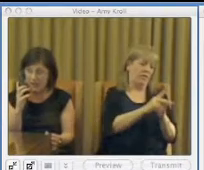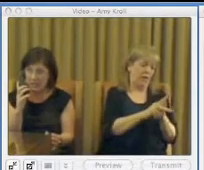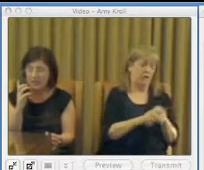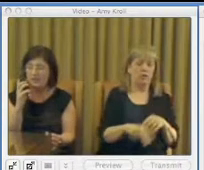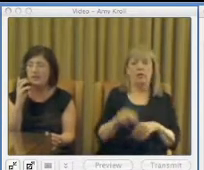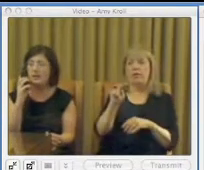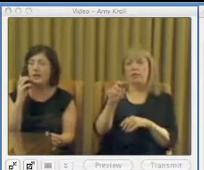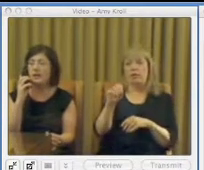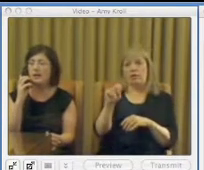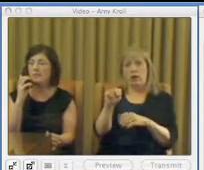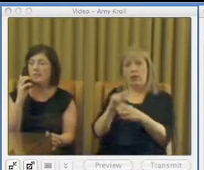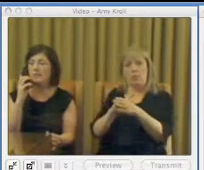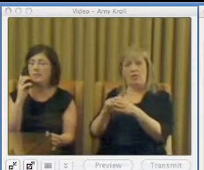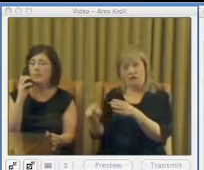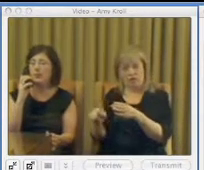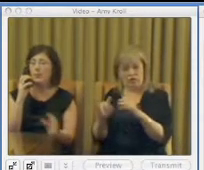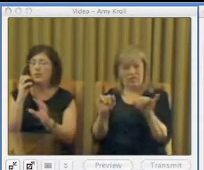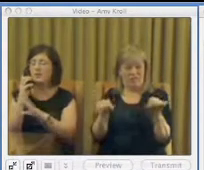is primarily,